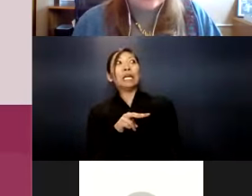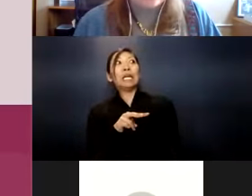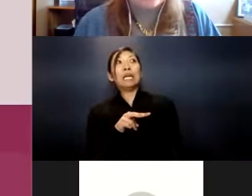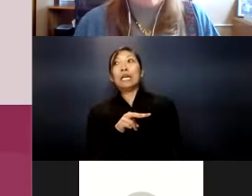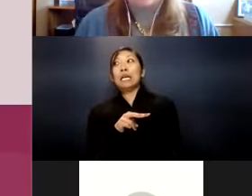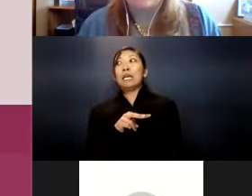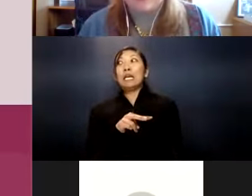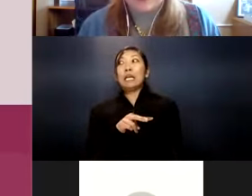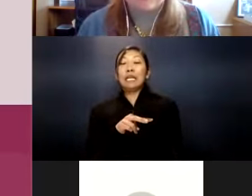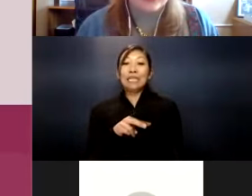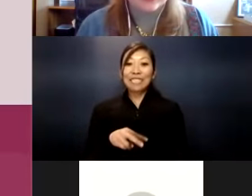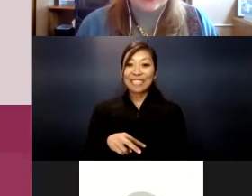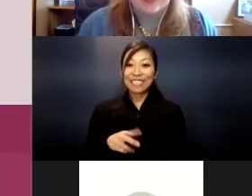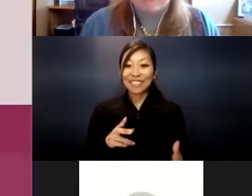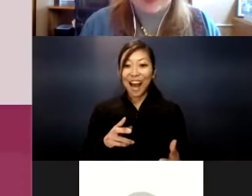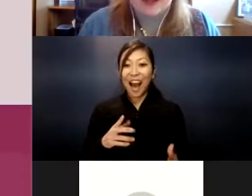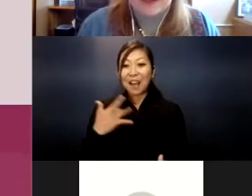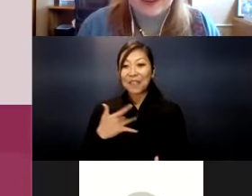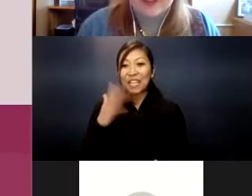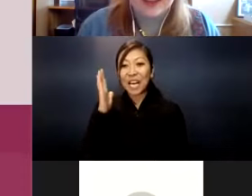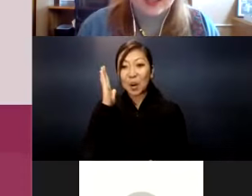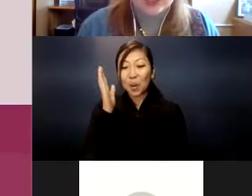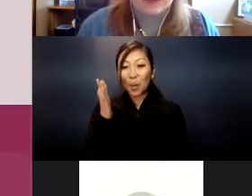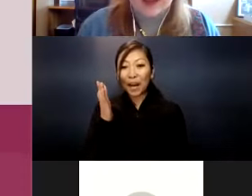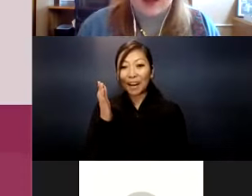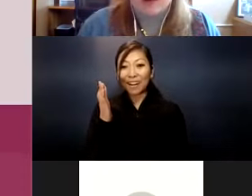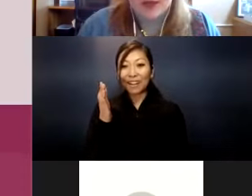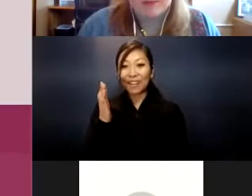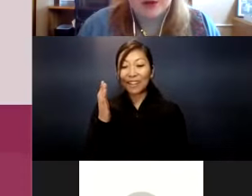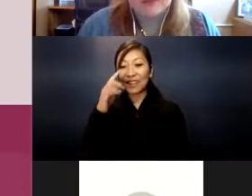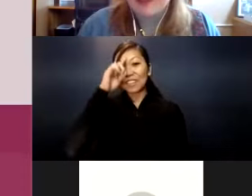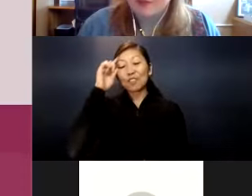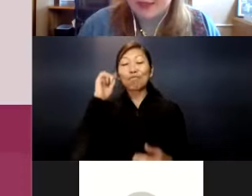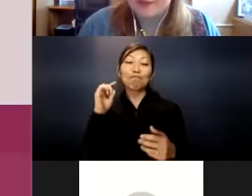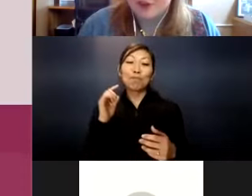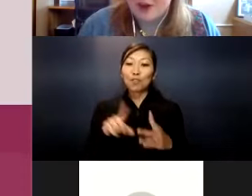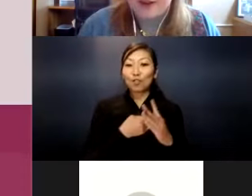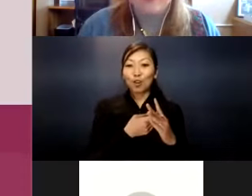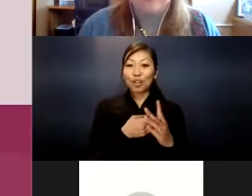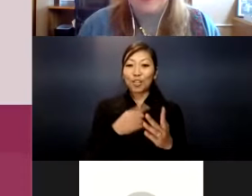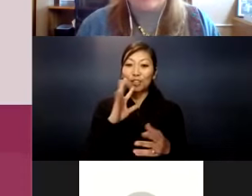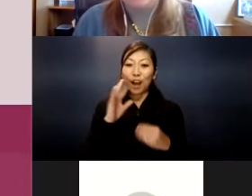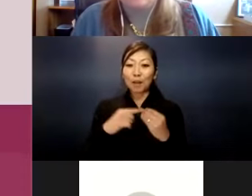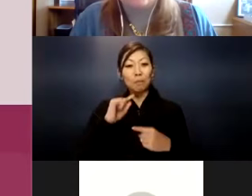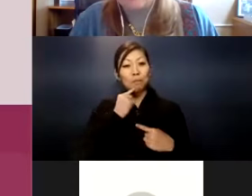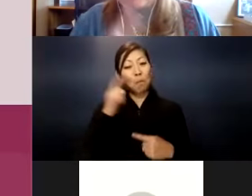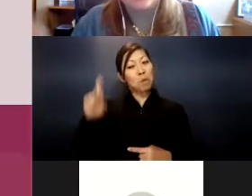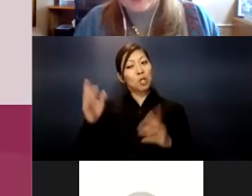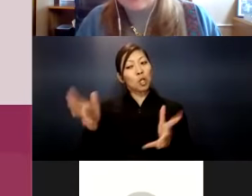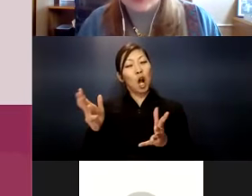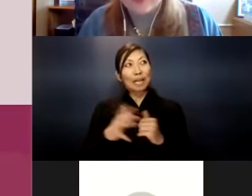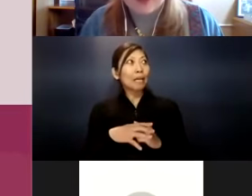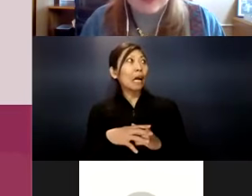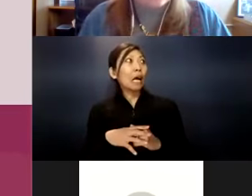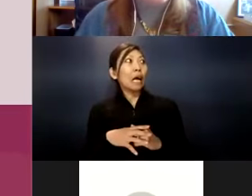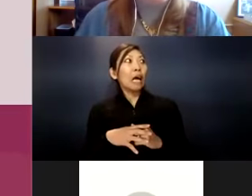mom, because I think I'm going to get halfway down the interstate and she'll say, "Okay, Mary Beth, we need to talk," and that's when I just want to bail